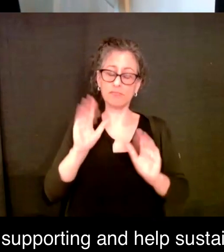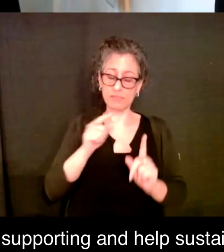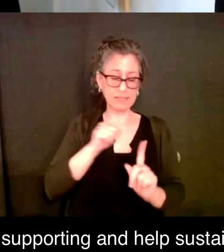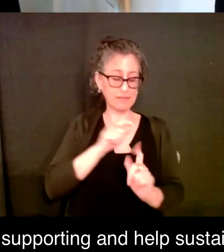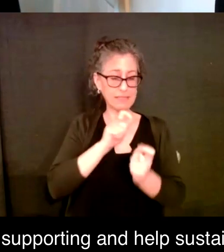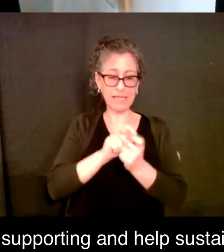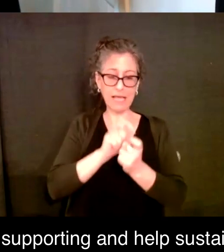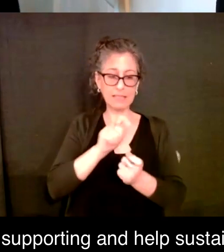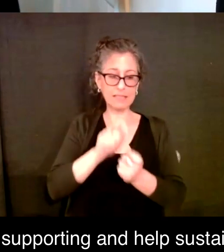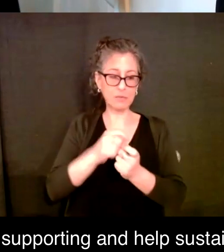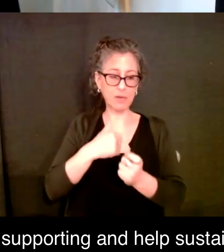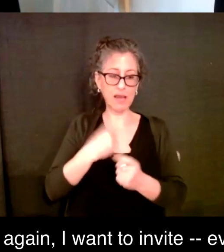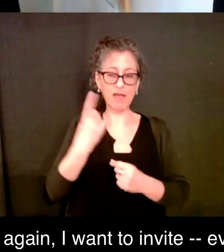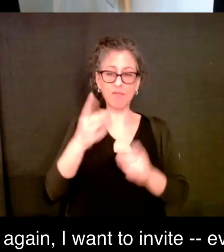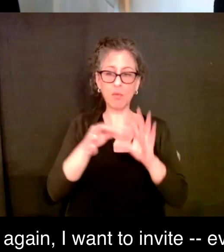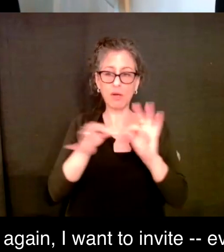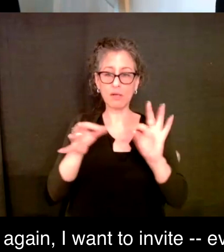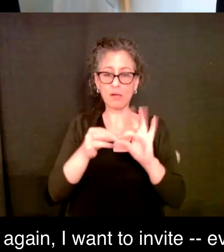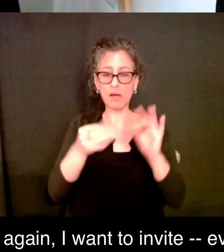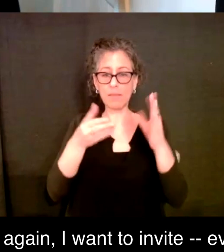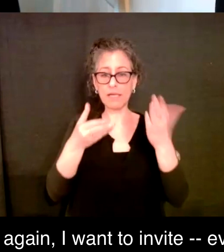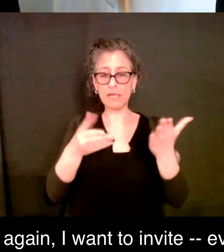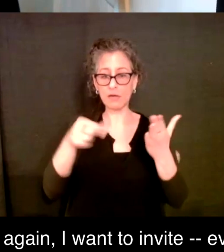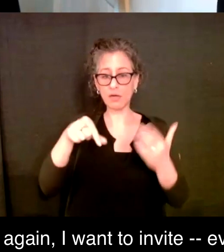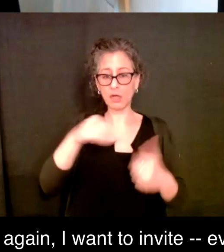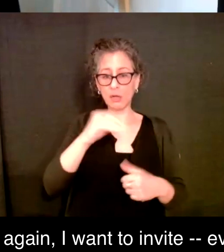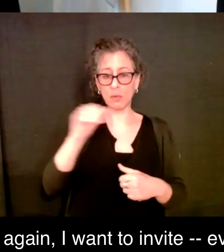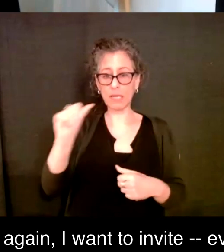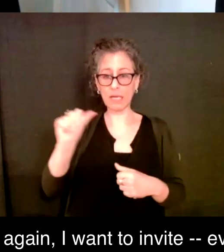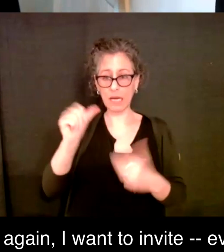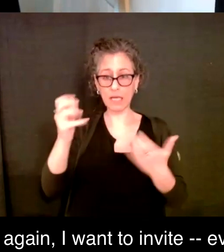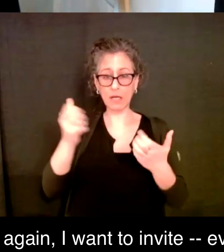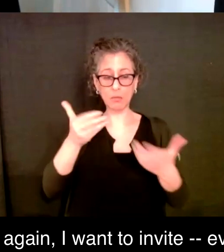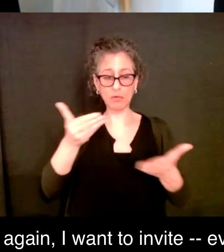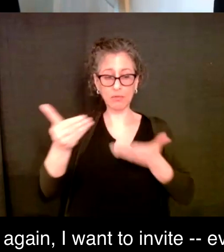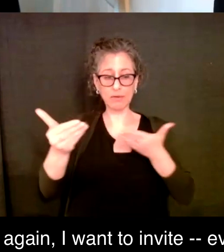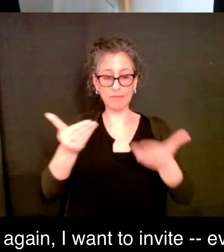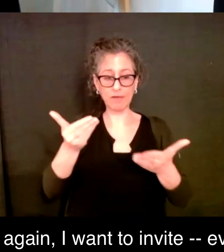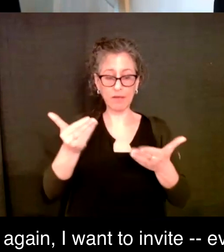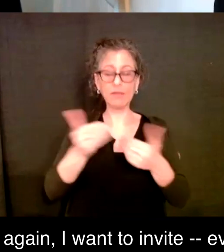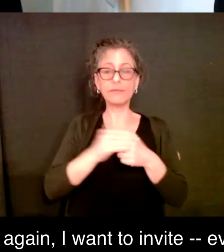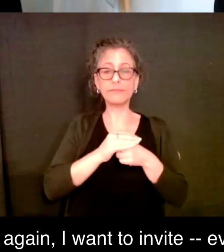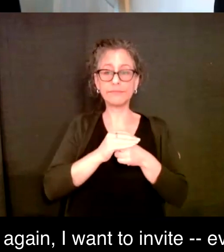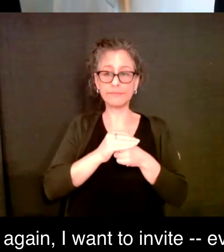We have one comment in the Q&A, and again, I want to invite